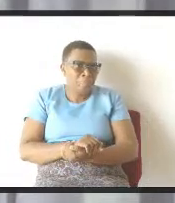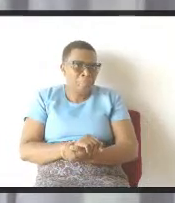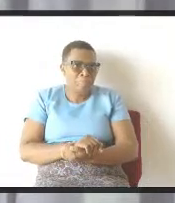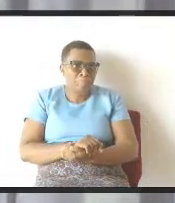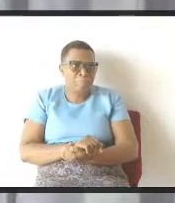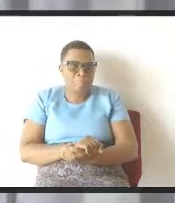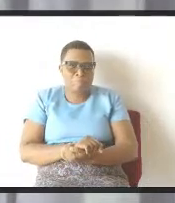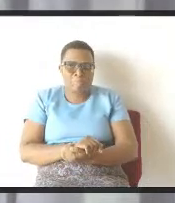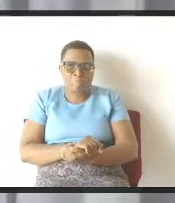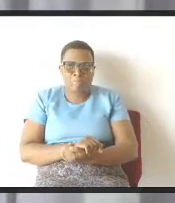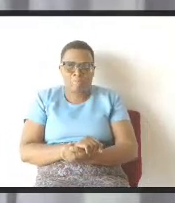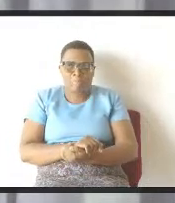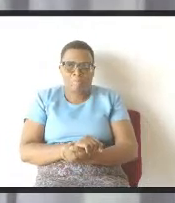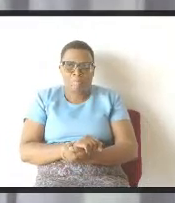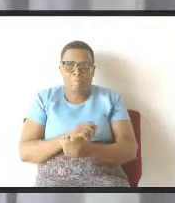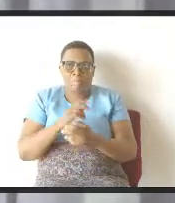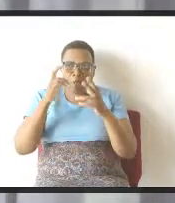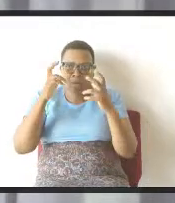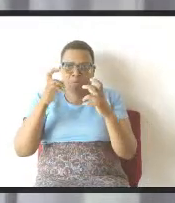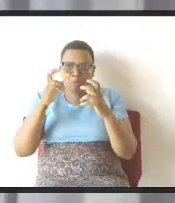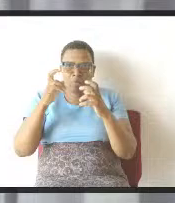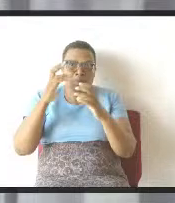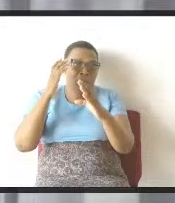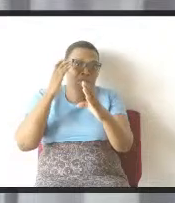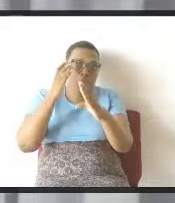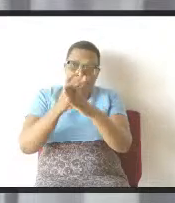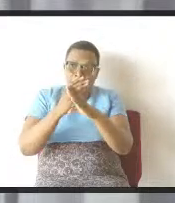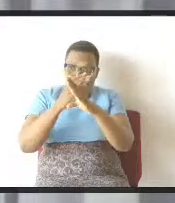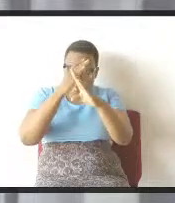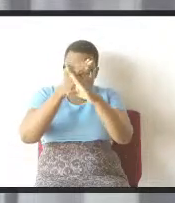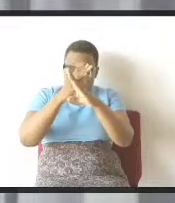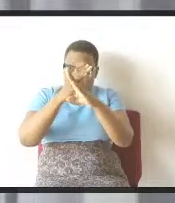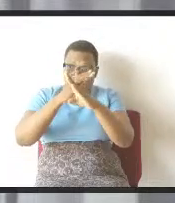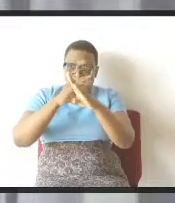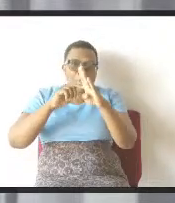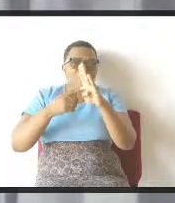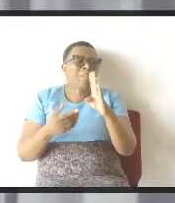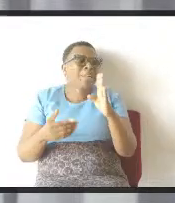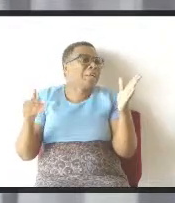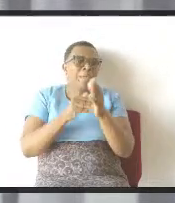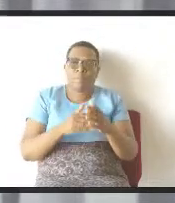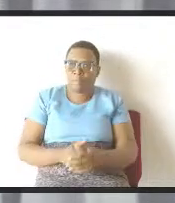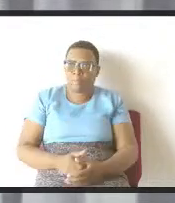You knock him down, he gets back up, and he's at you again.